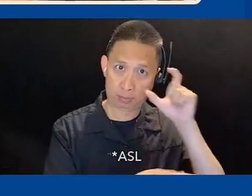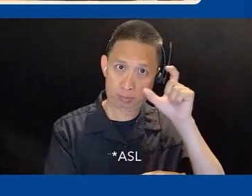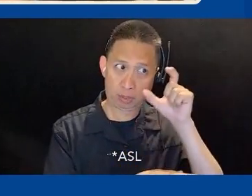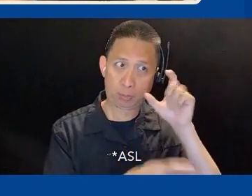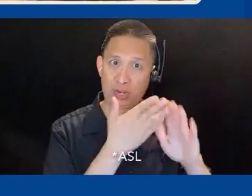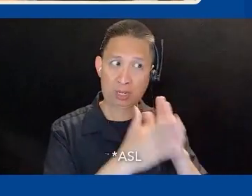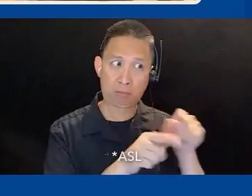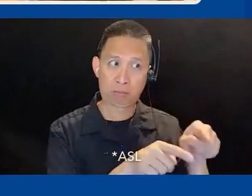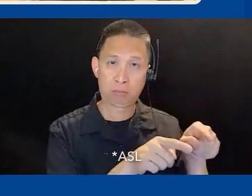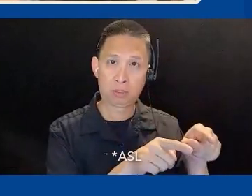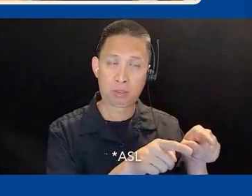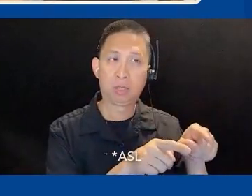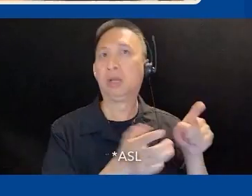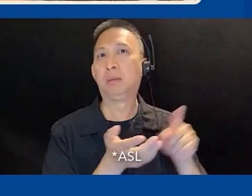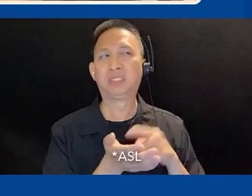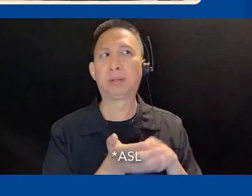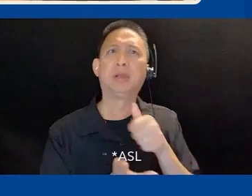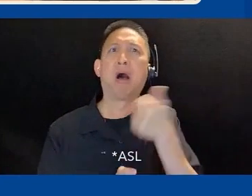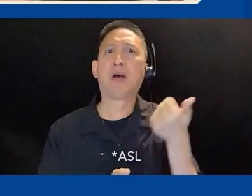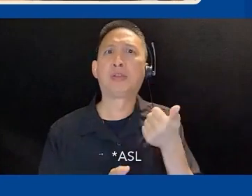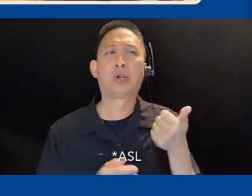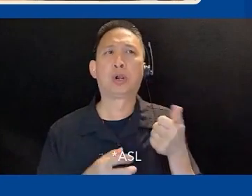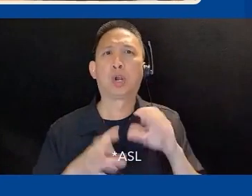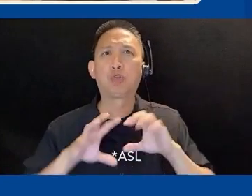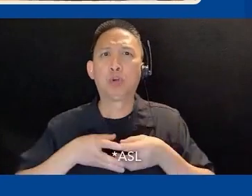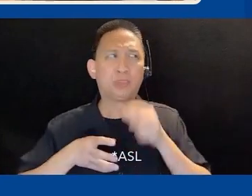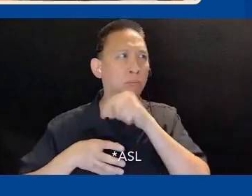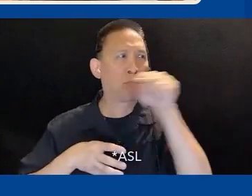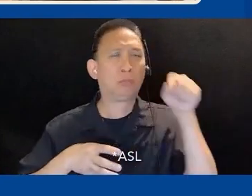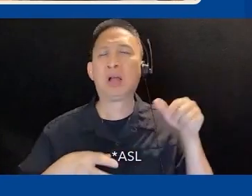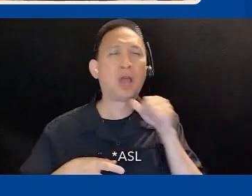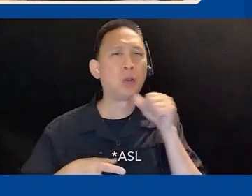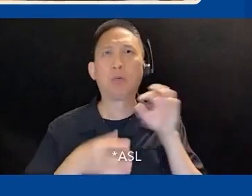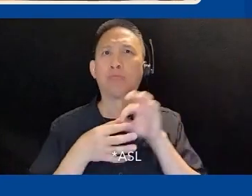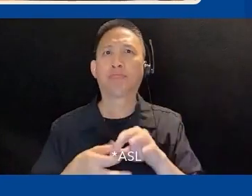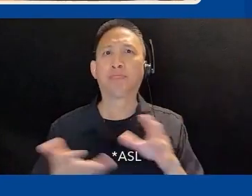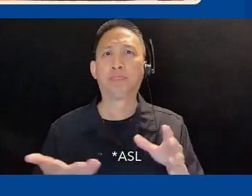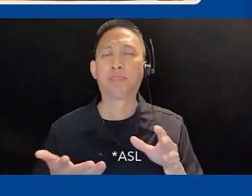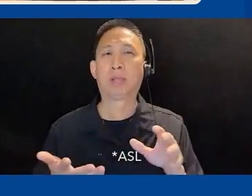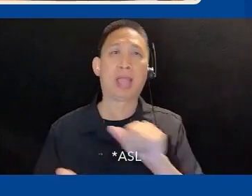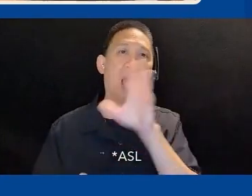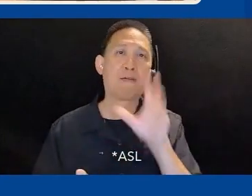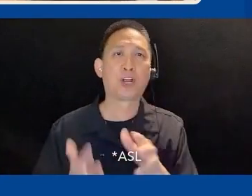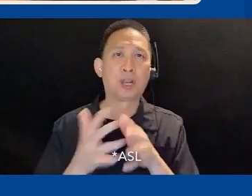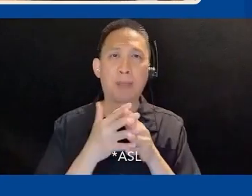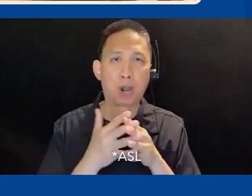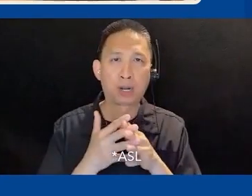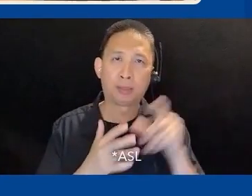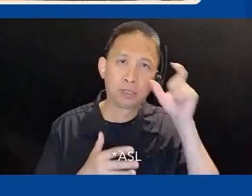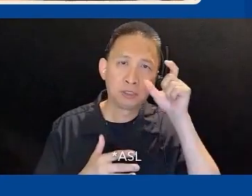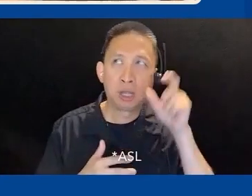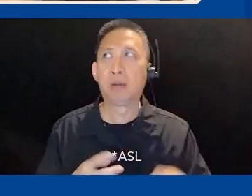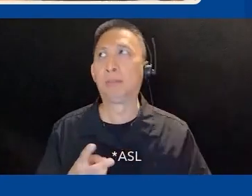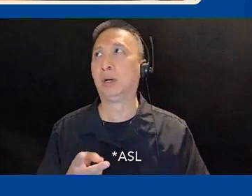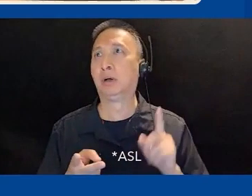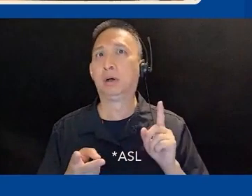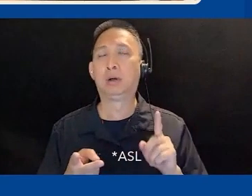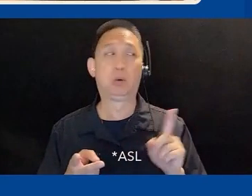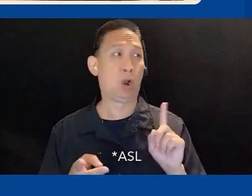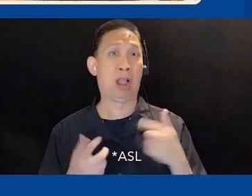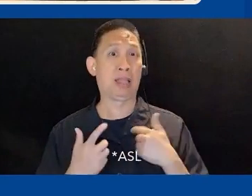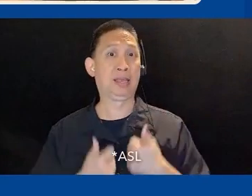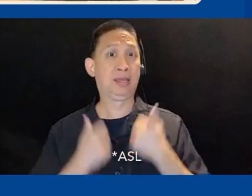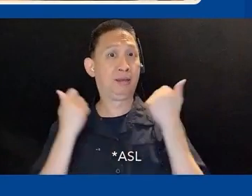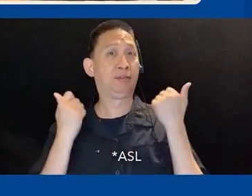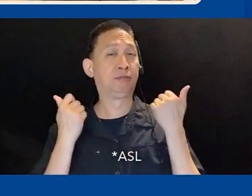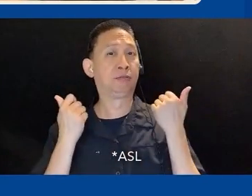with communities that I don't have a connection to, whether it's African-American Muslims or, you know, where I live, there's a